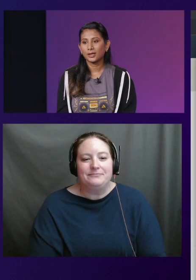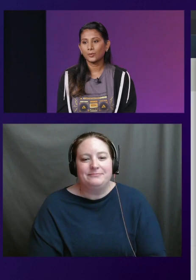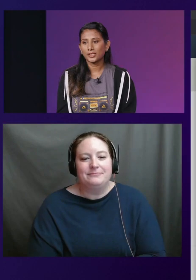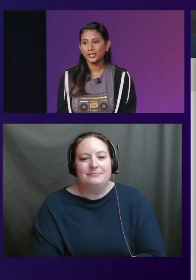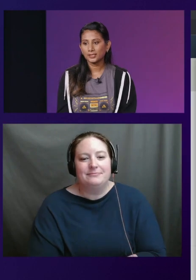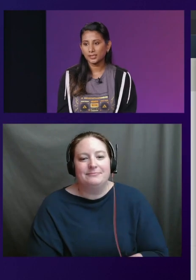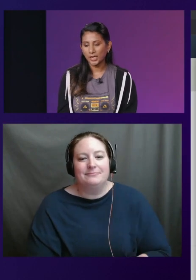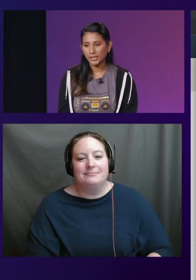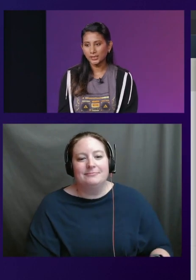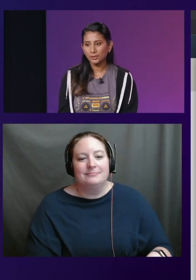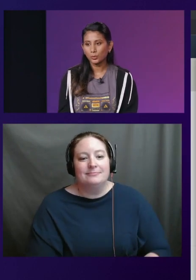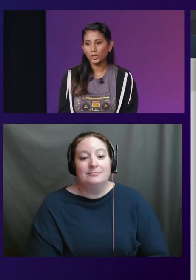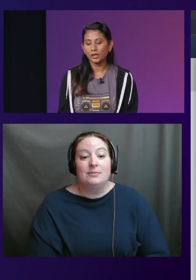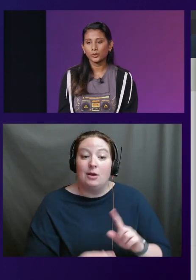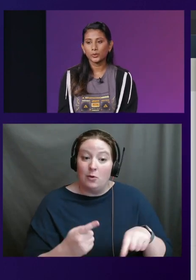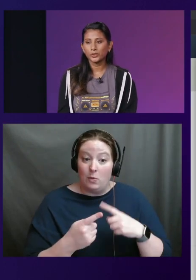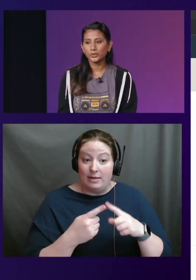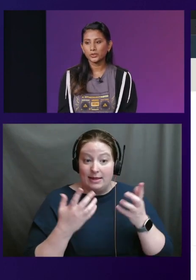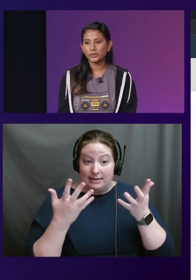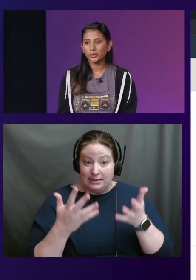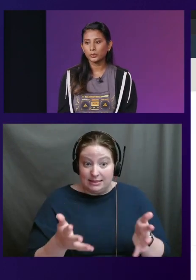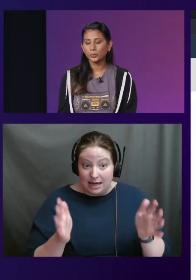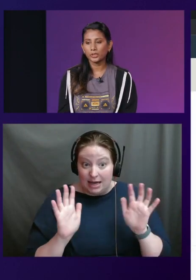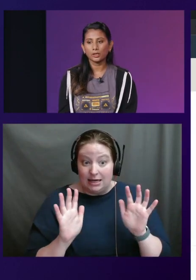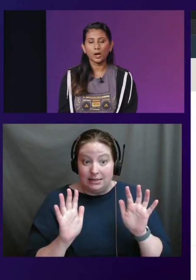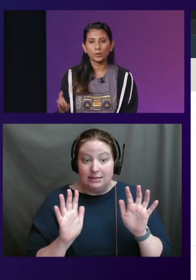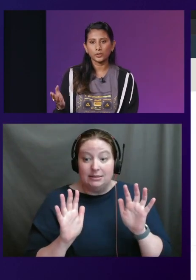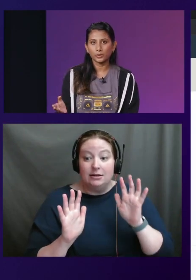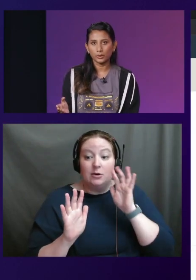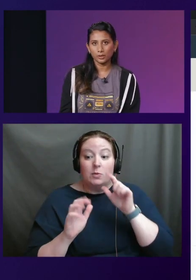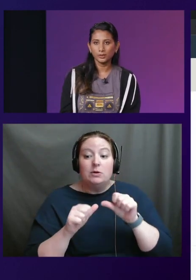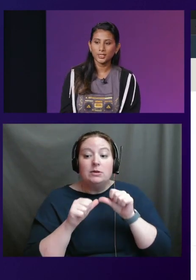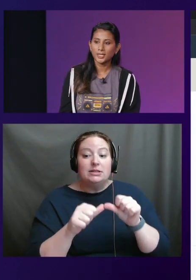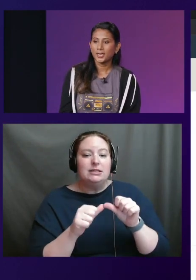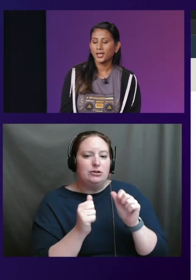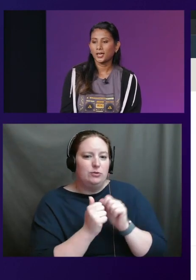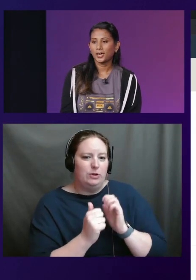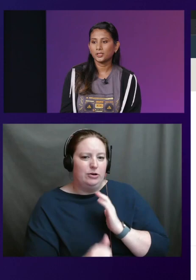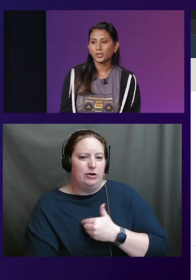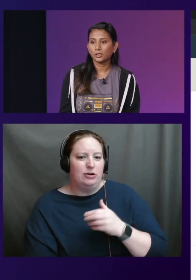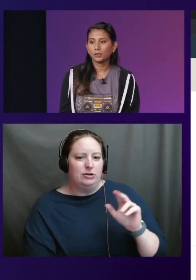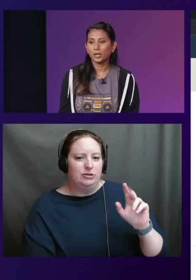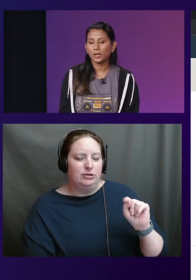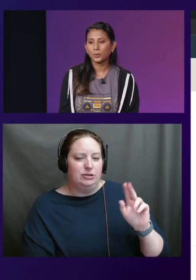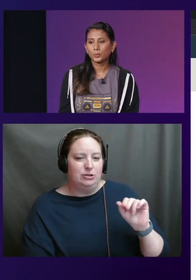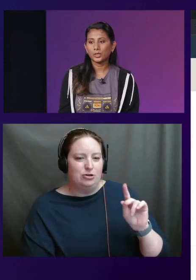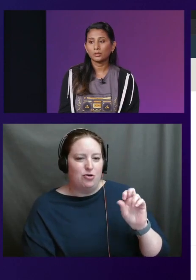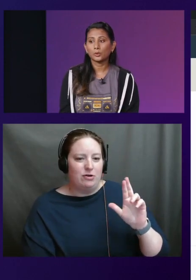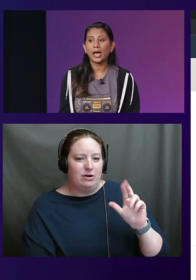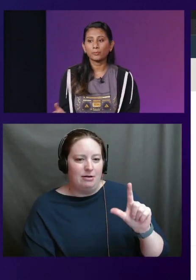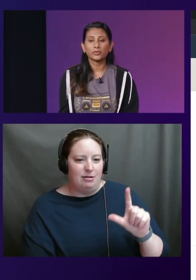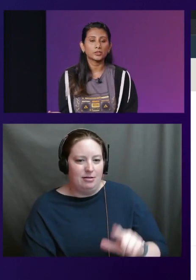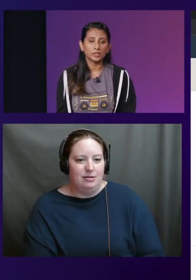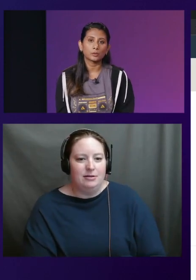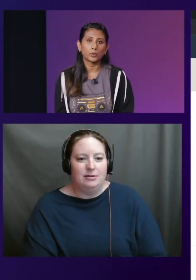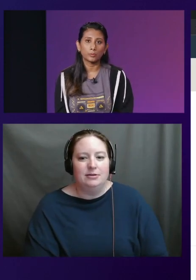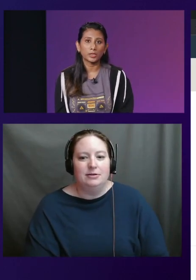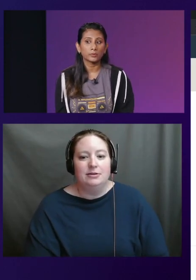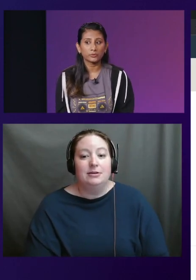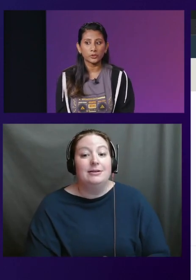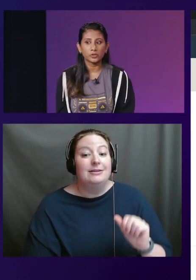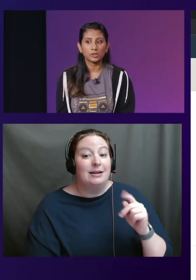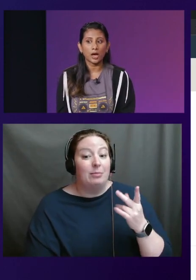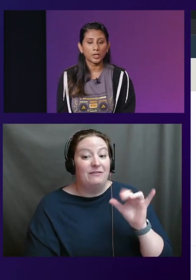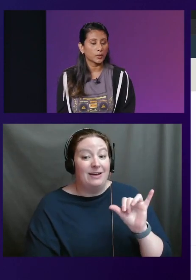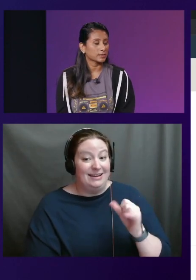And once that's done, we are going to continue with our tutorial. And here, so Amplify today support